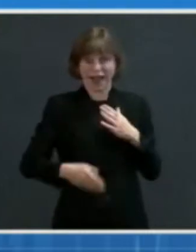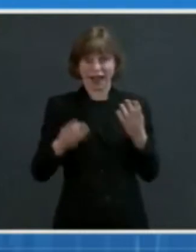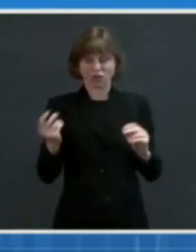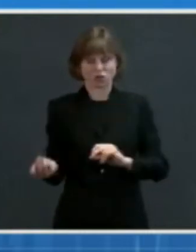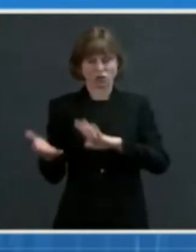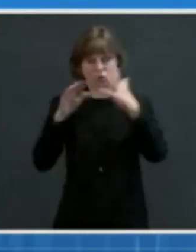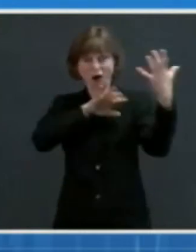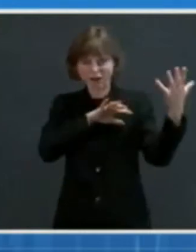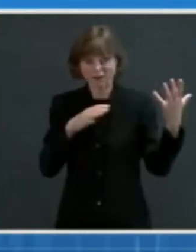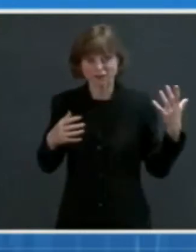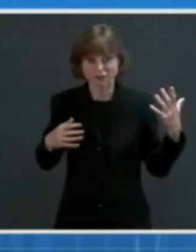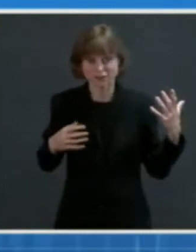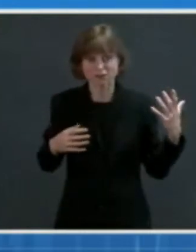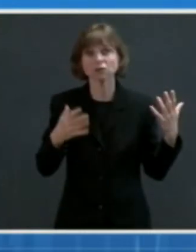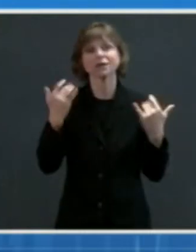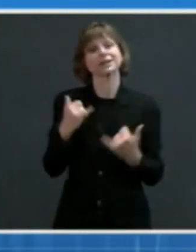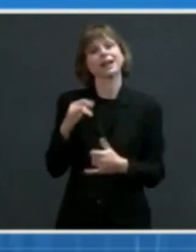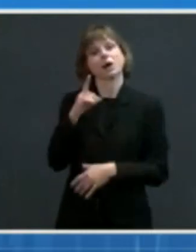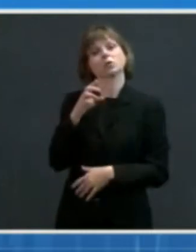Walensky and then to Dr. Fauci.